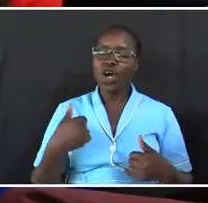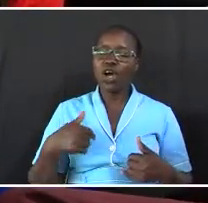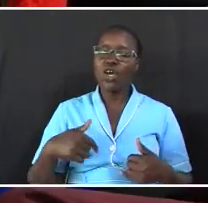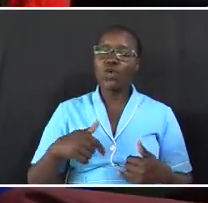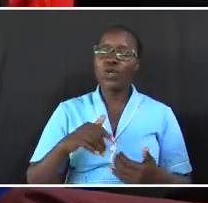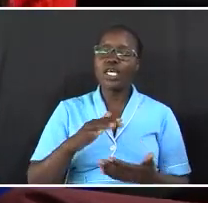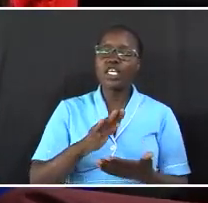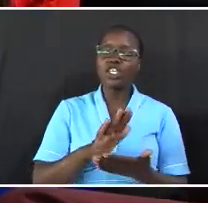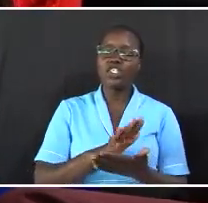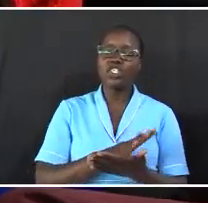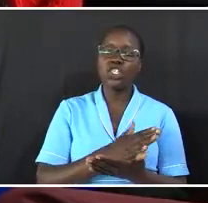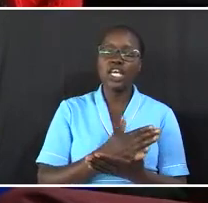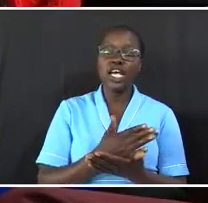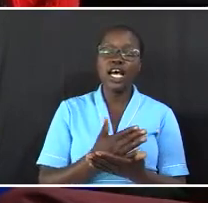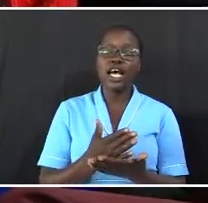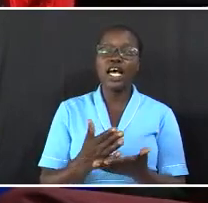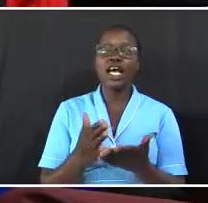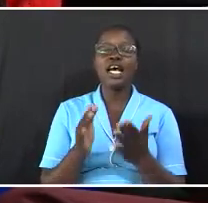joy we